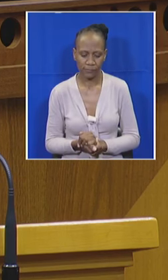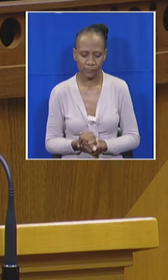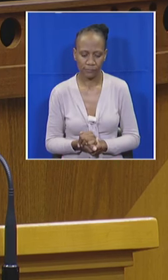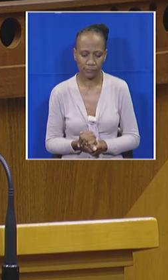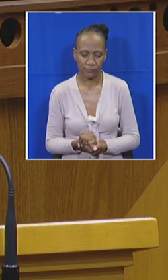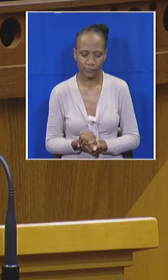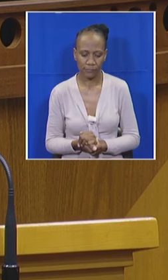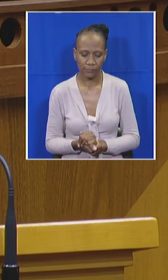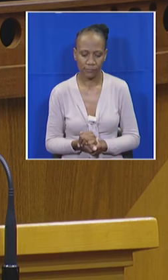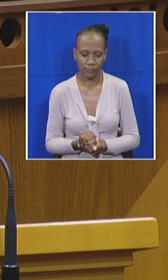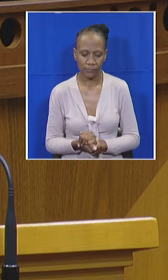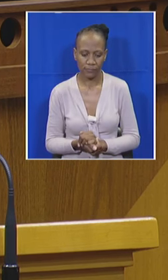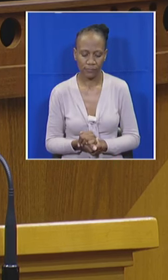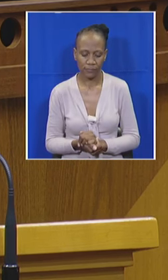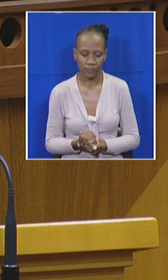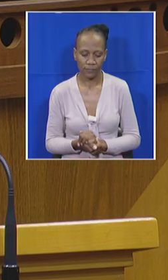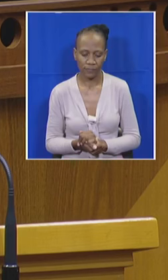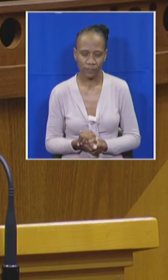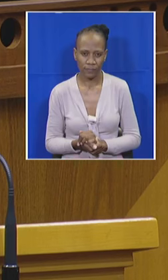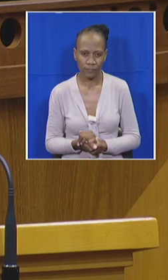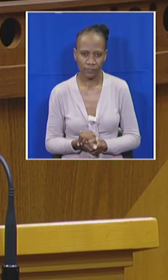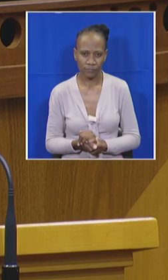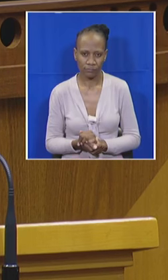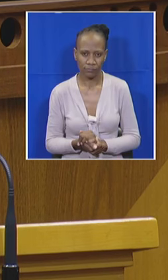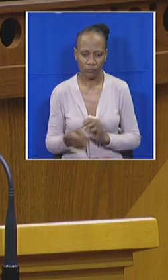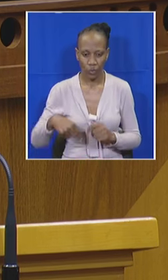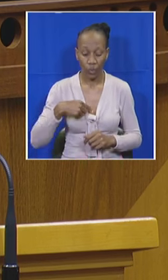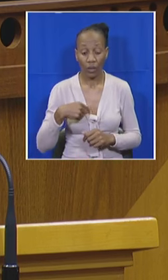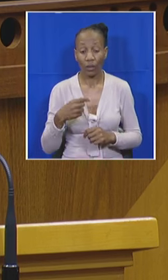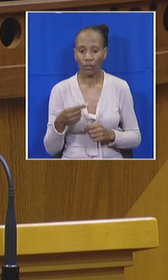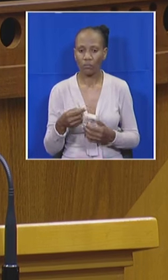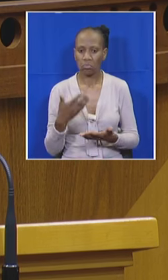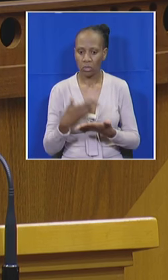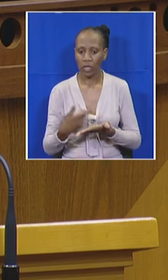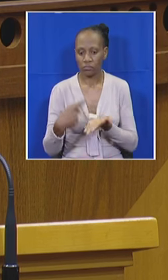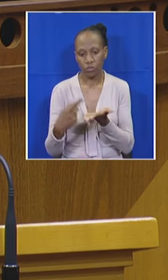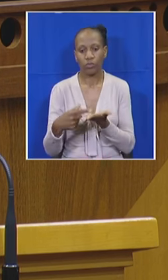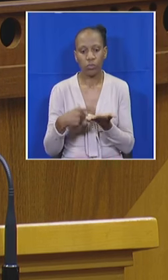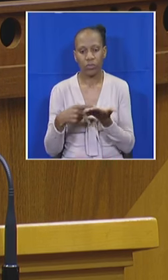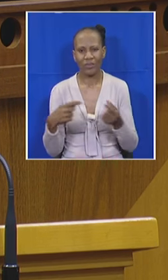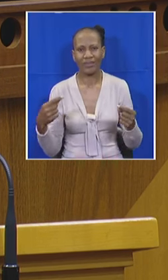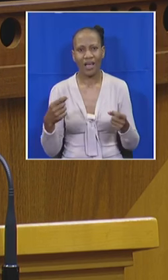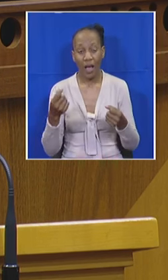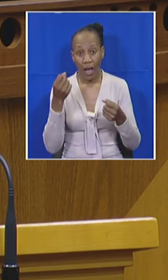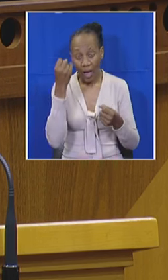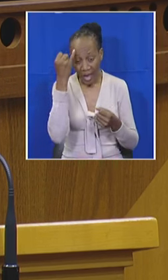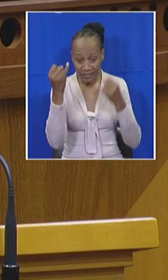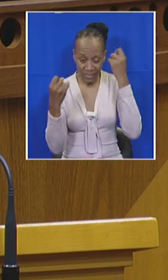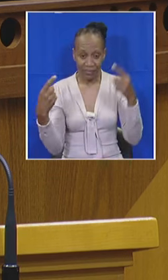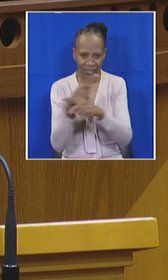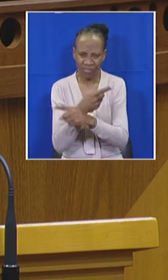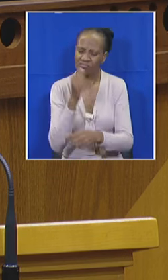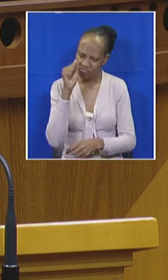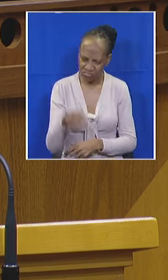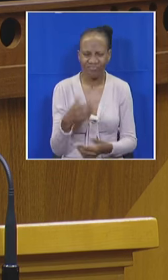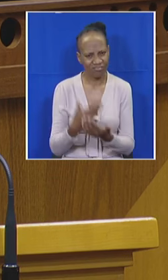As adults, we can disagree ideologically, but we should not